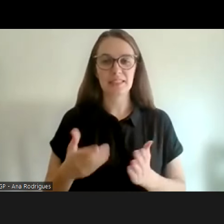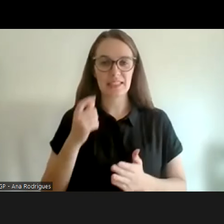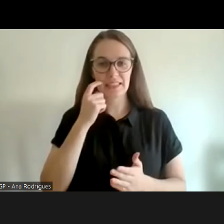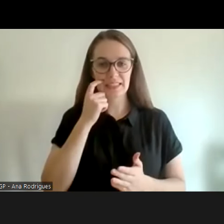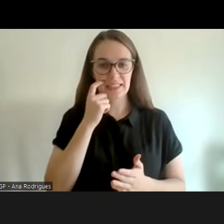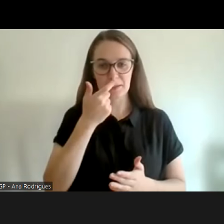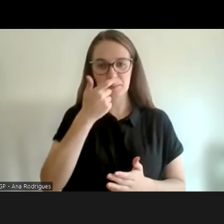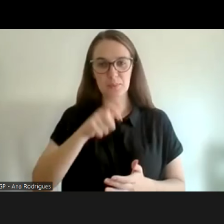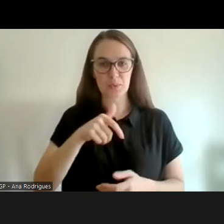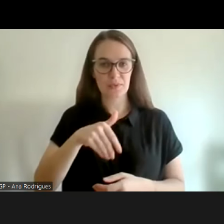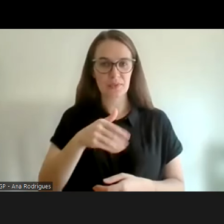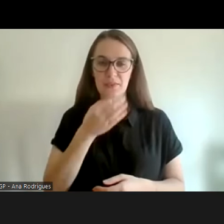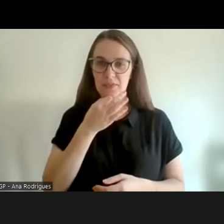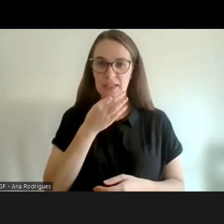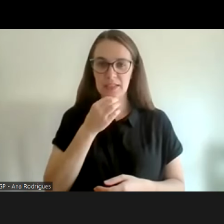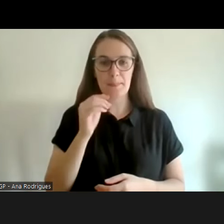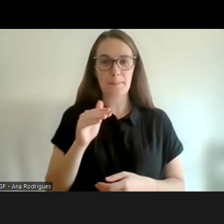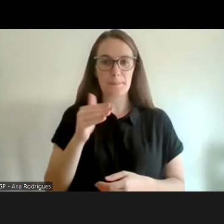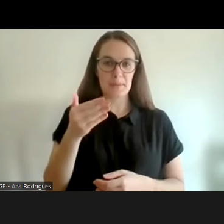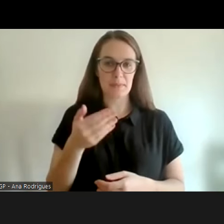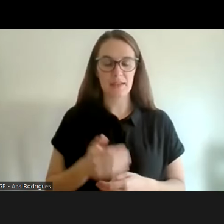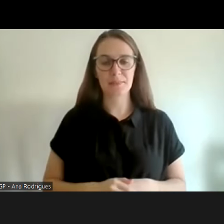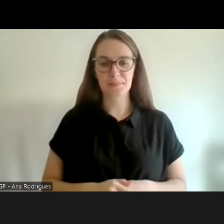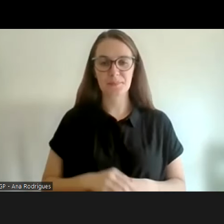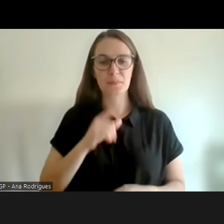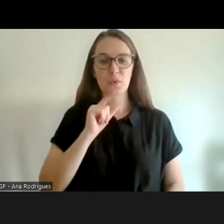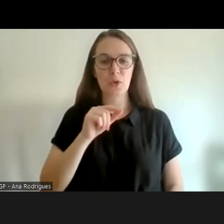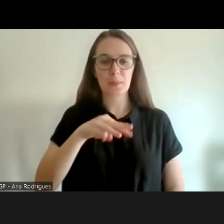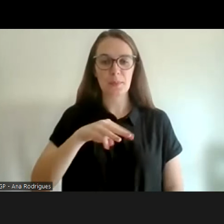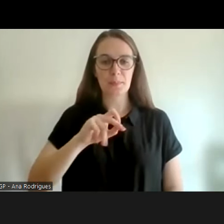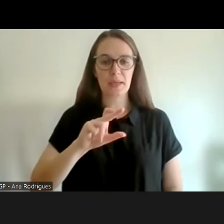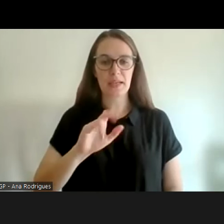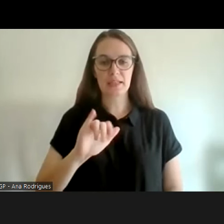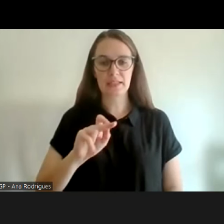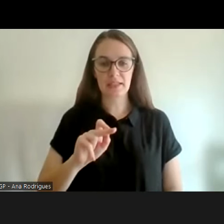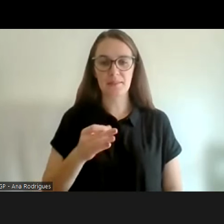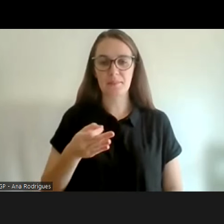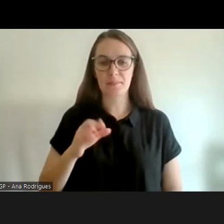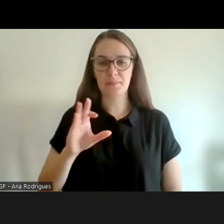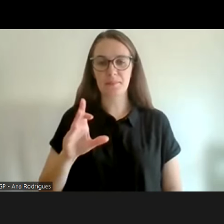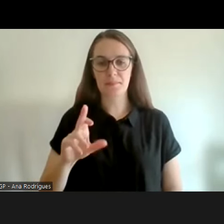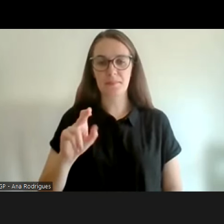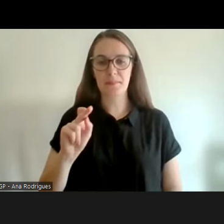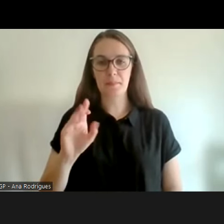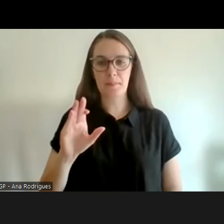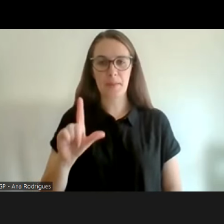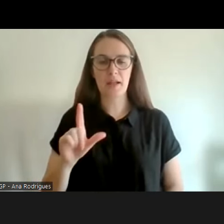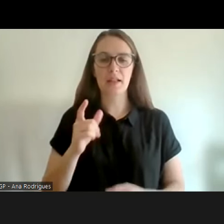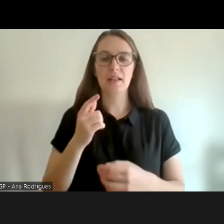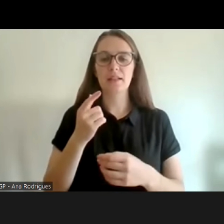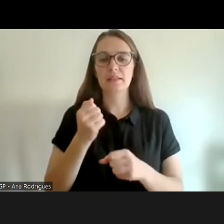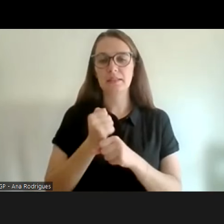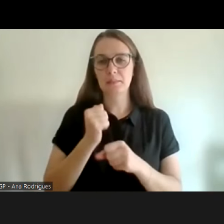And Maria is a social entrepreneur. She trained in civic education and part of